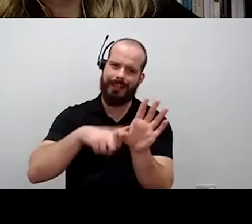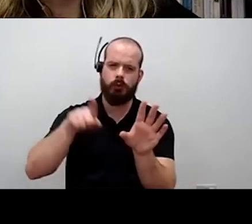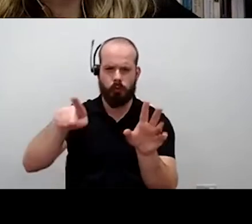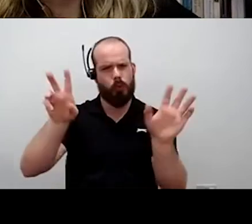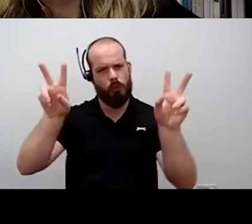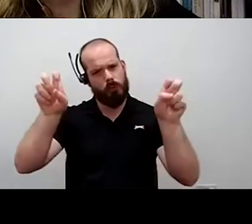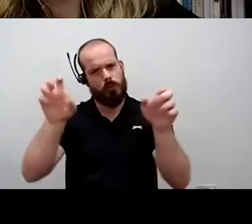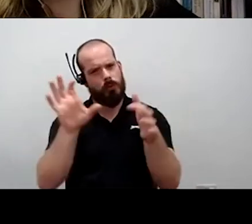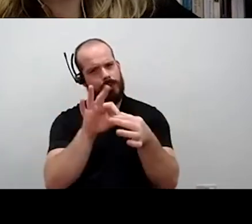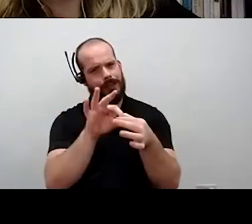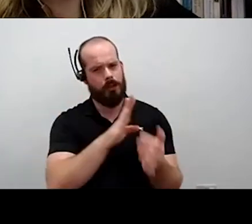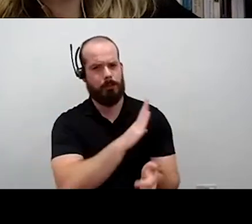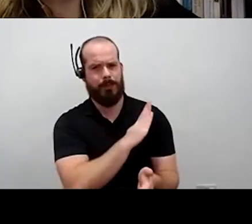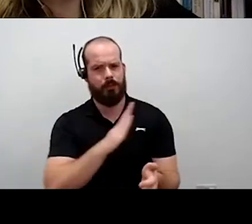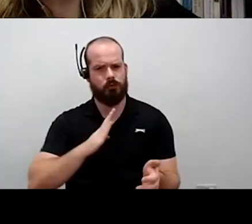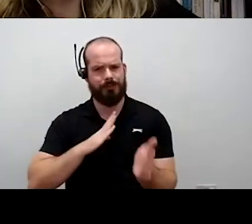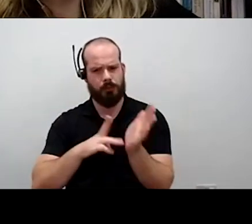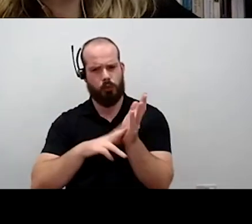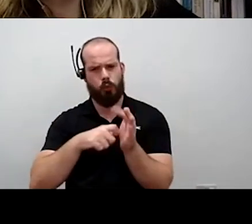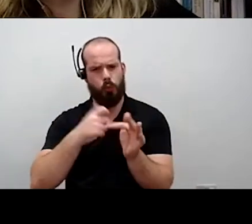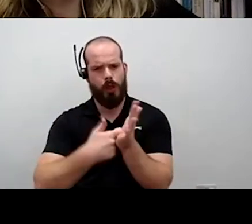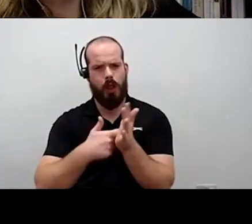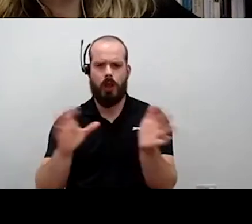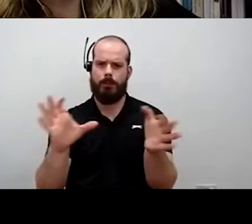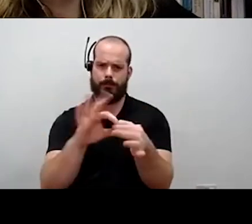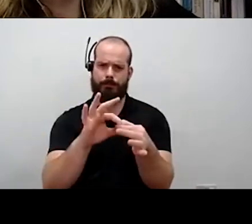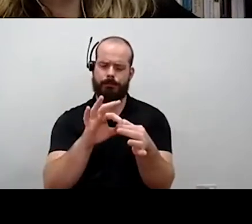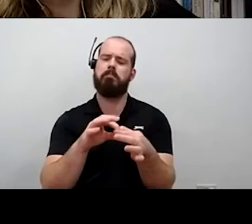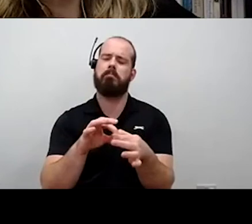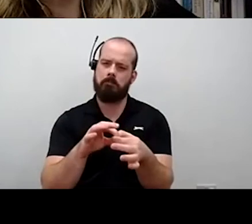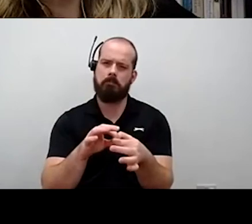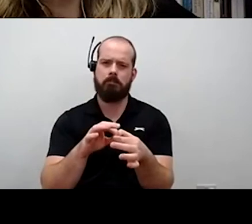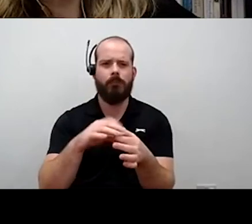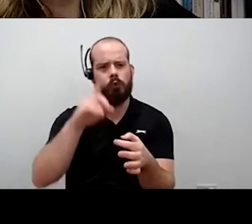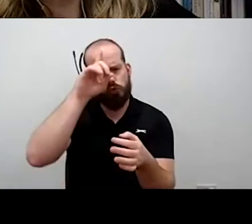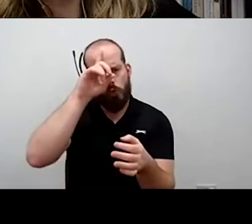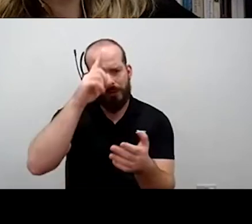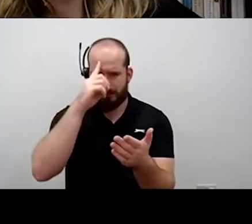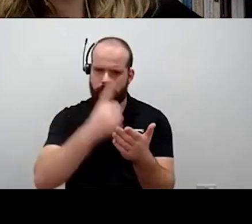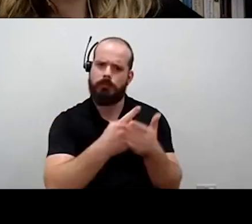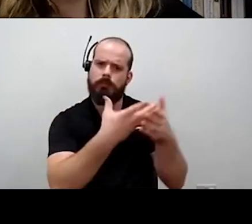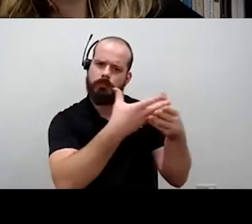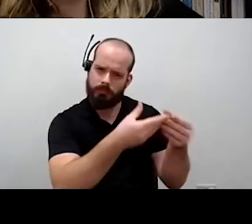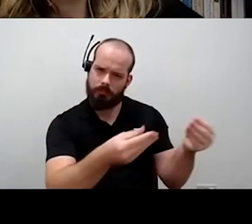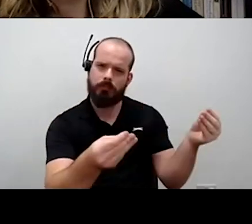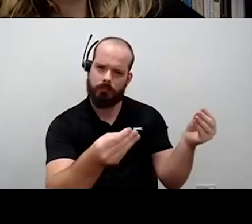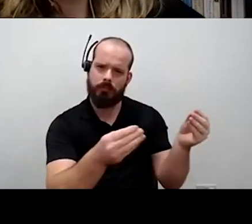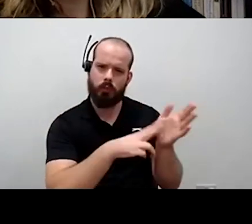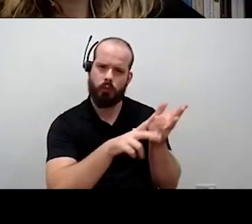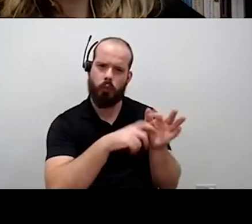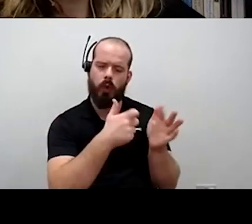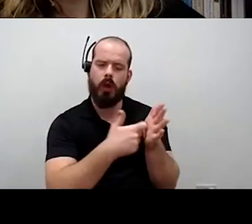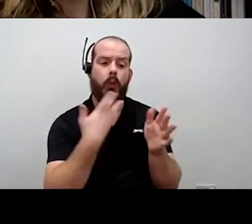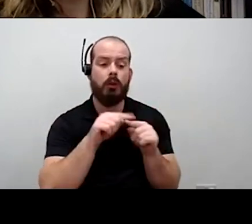between military and nuclear. And it's funny, I mean, Germany has decided to phase out of nuclear by